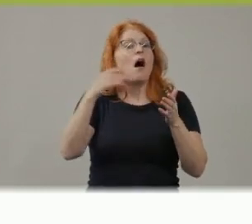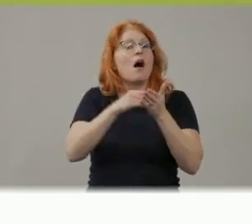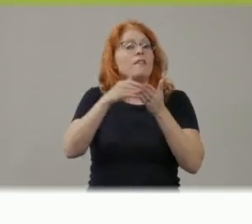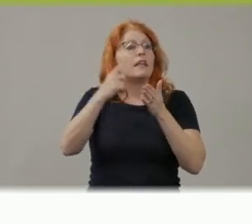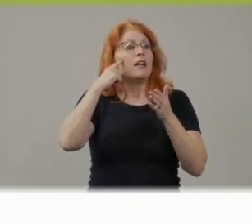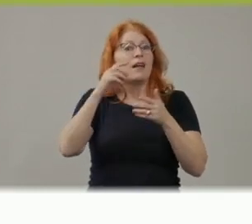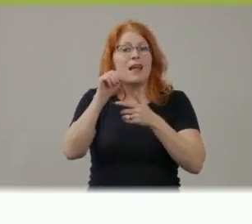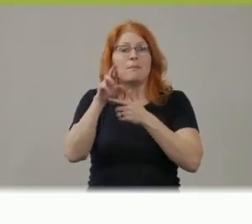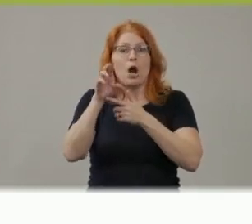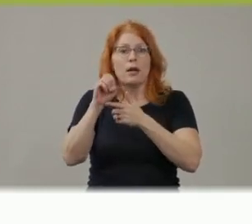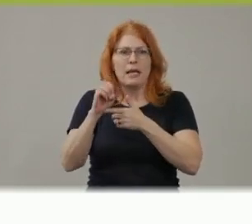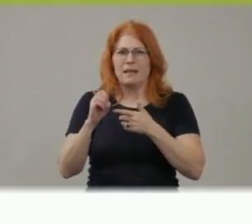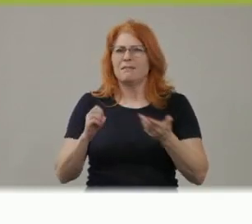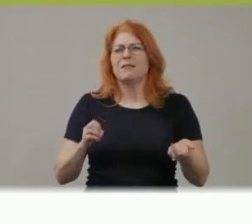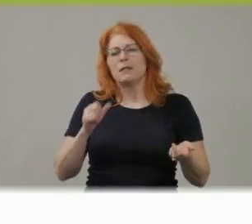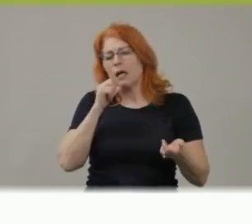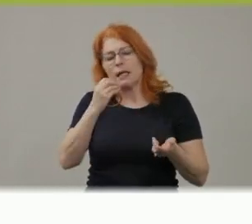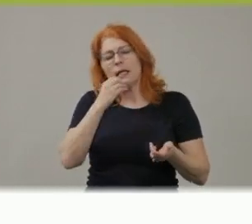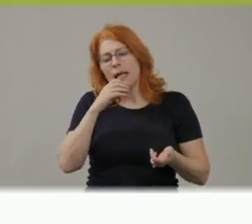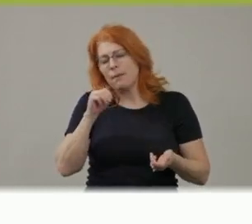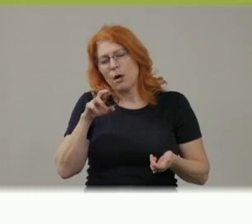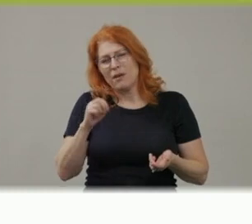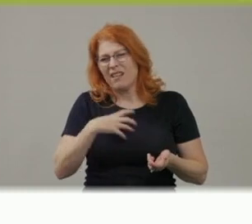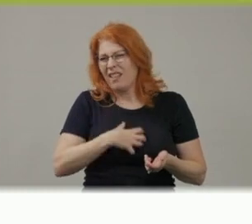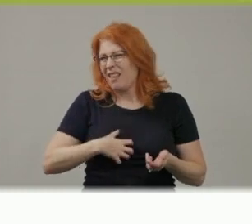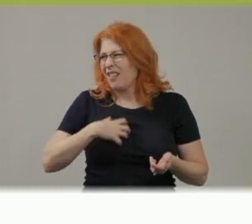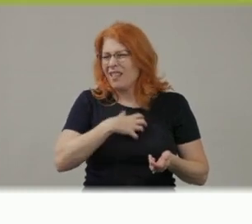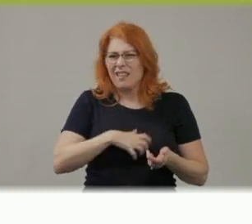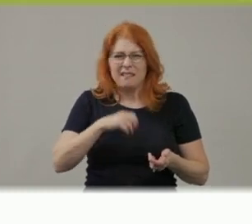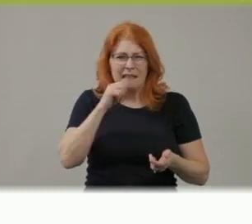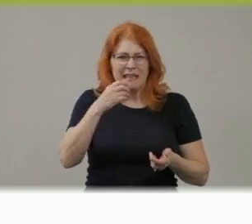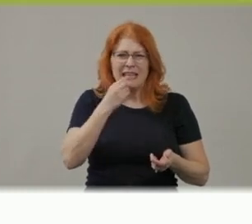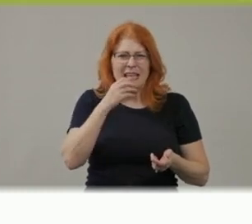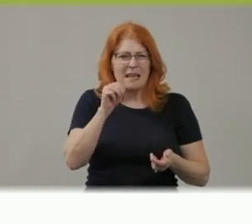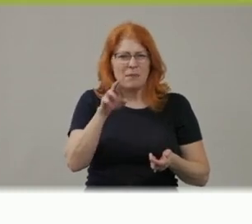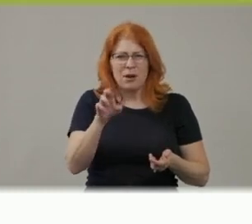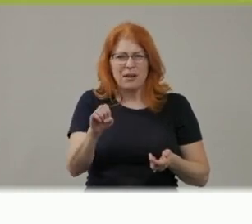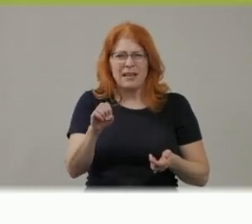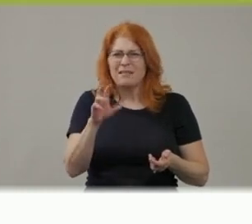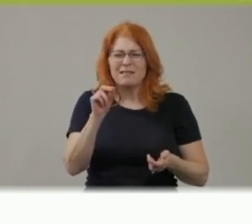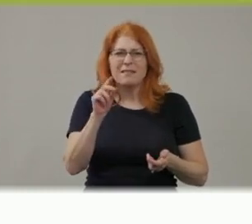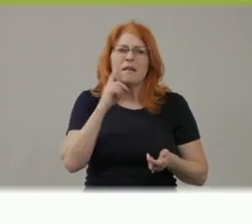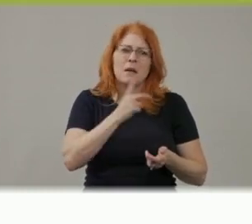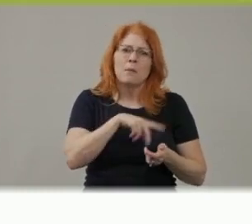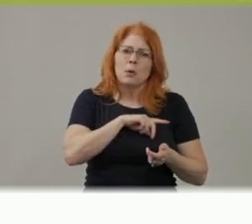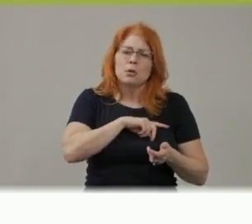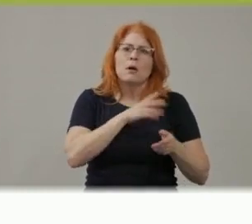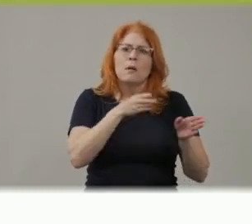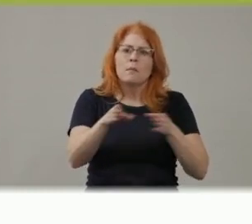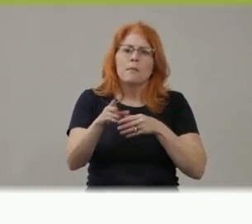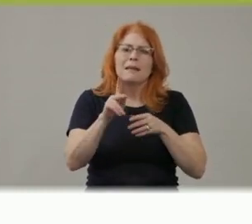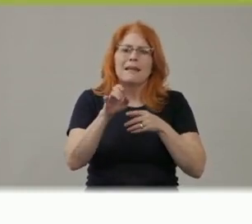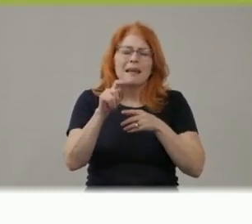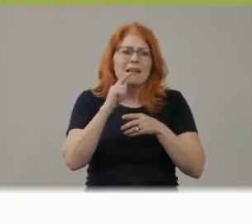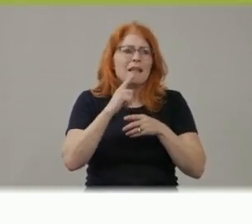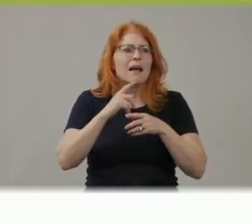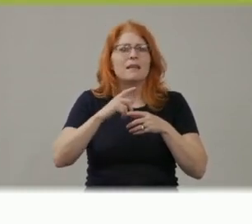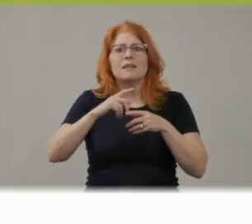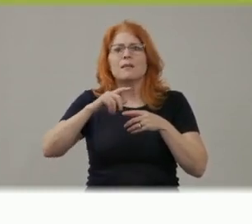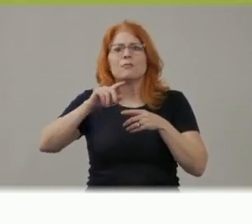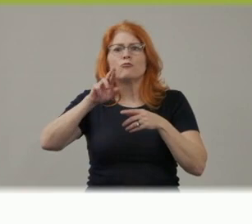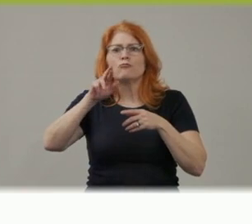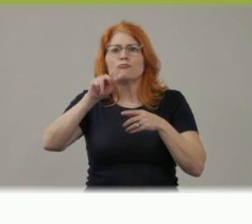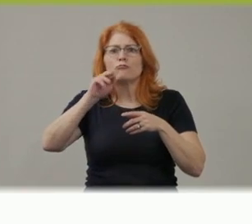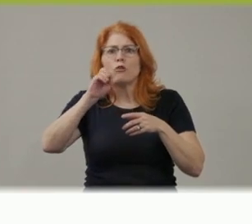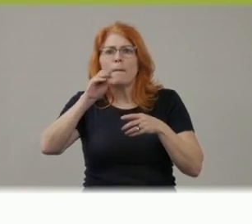put MREs in there. You're not gonna eat that. Yucky, yucky, you're not gonna eat that. Get yourself a personal preparedness kit, put some top ramen in